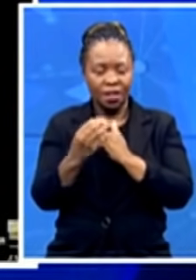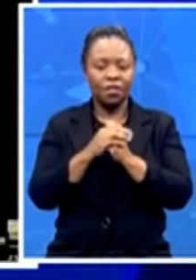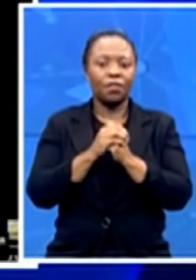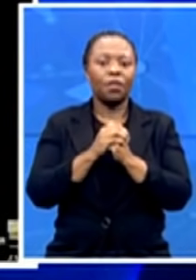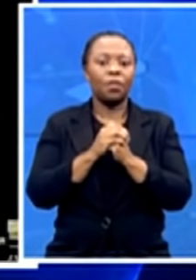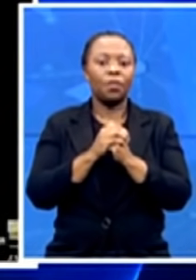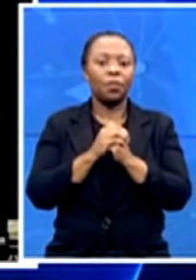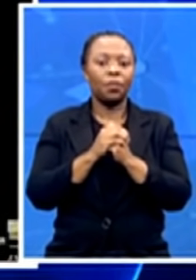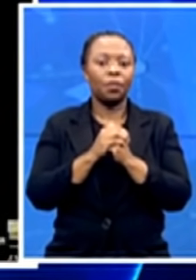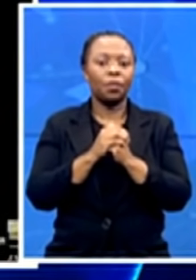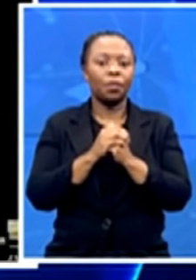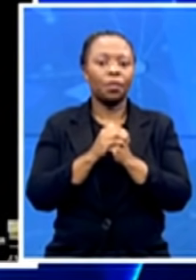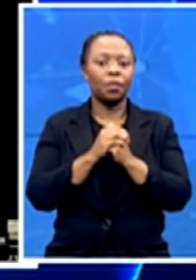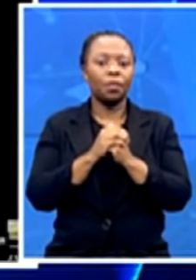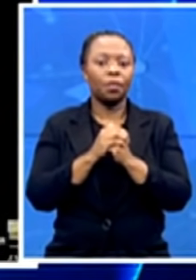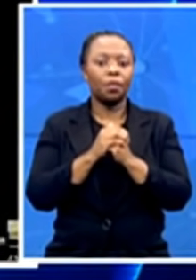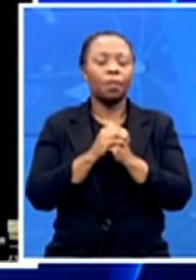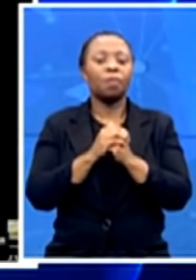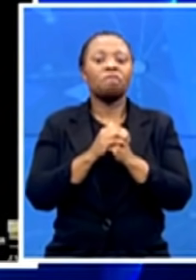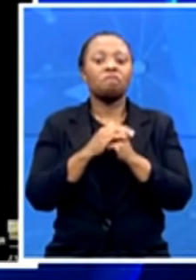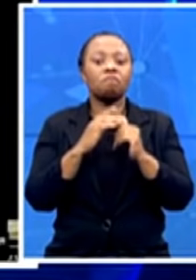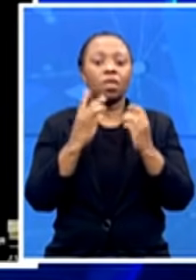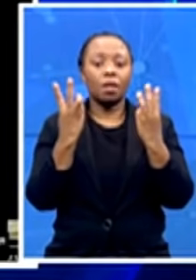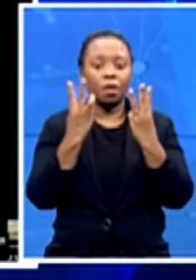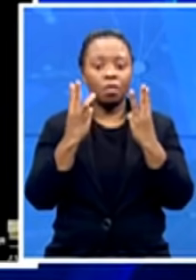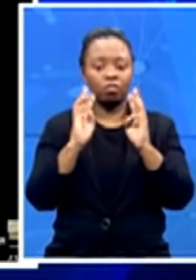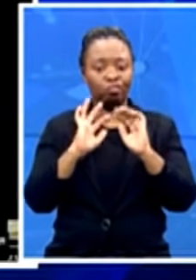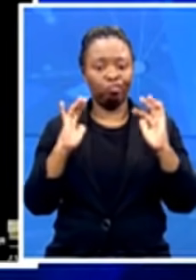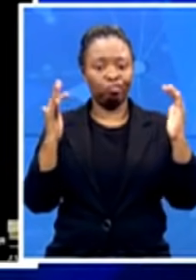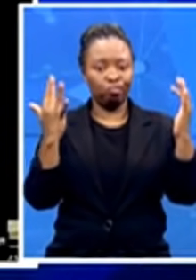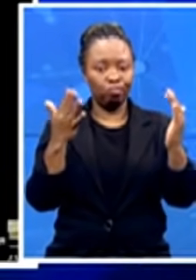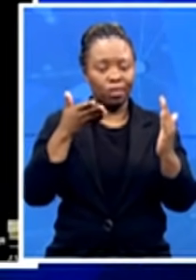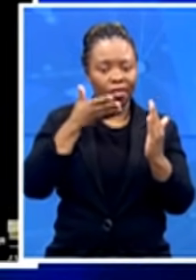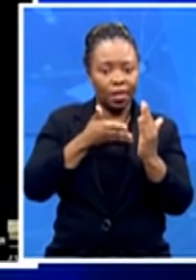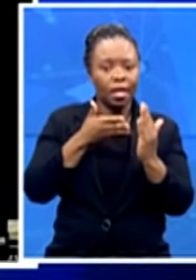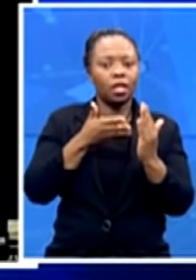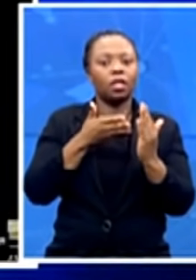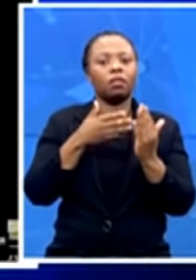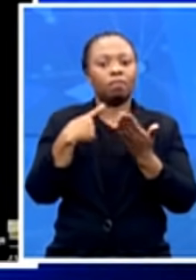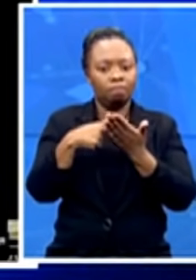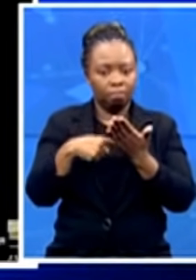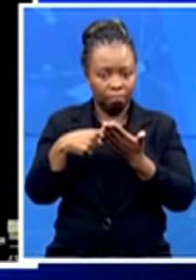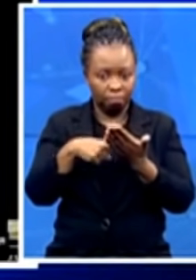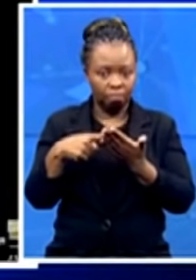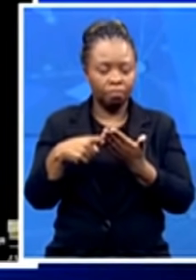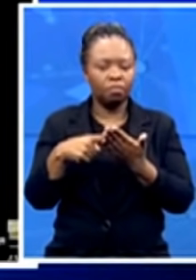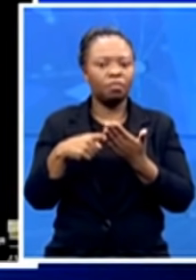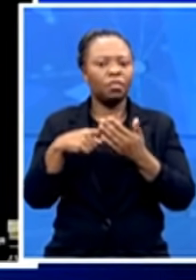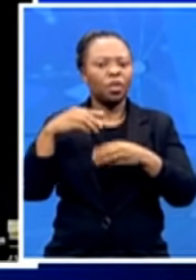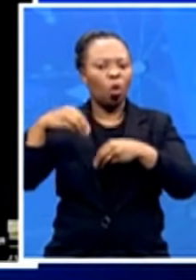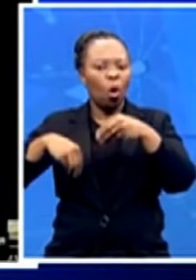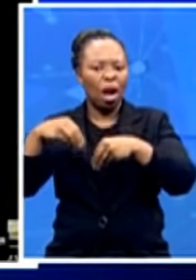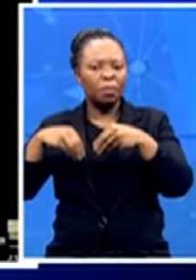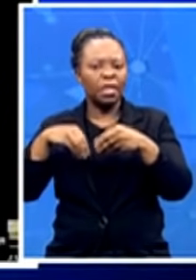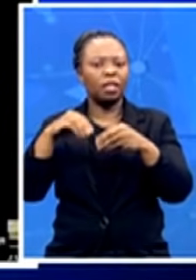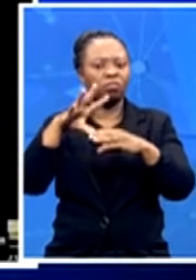delegates. Deep concern was raised about the impact of corruption on the affairs of the ANC, its role and sustainability as a